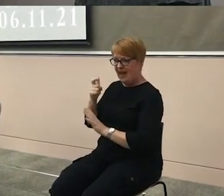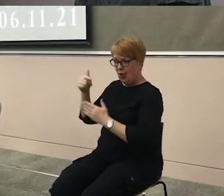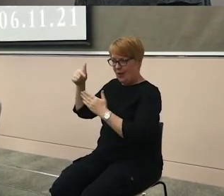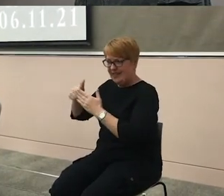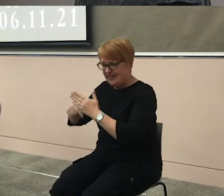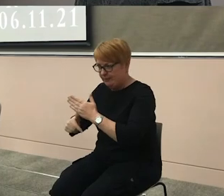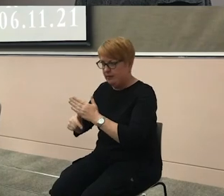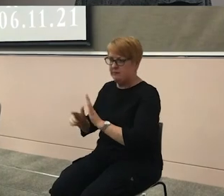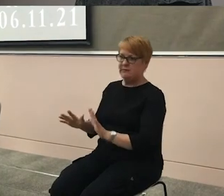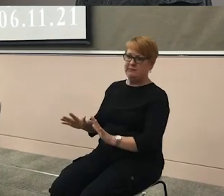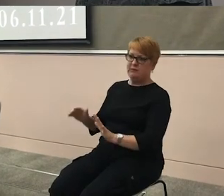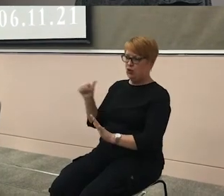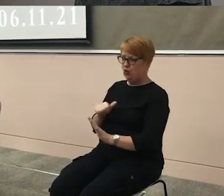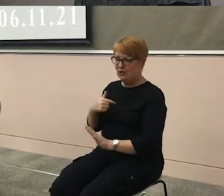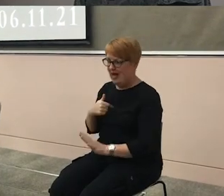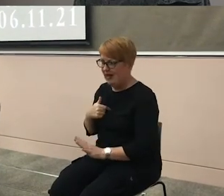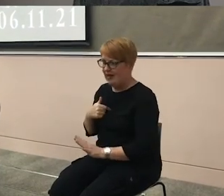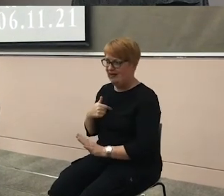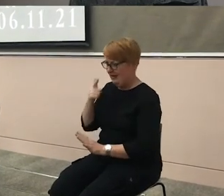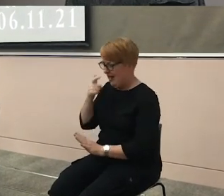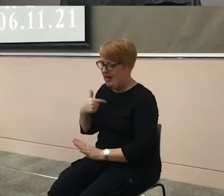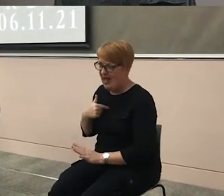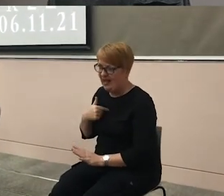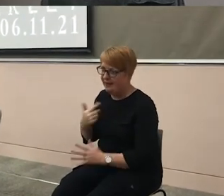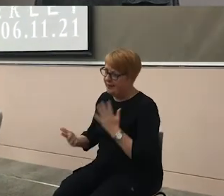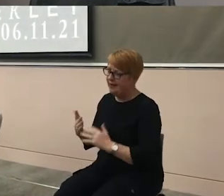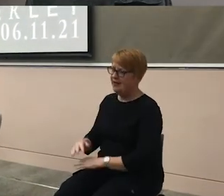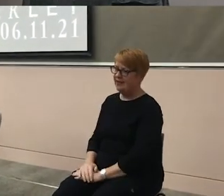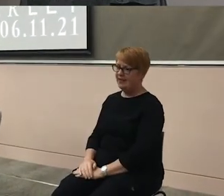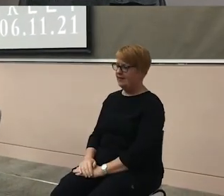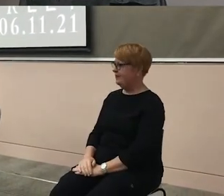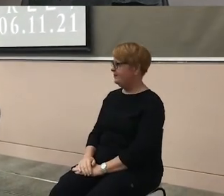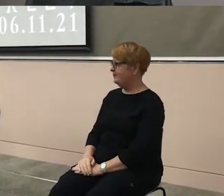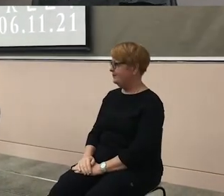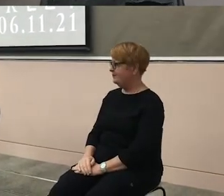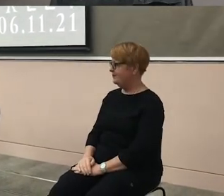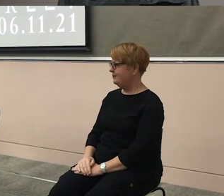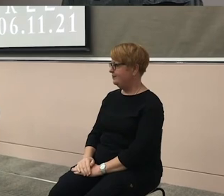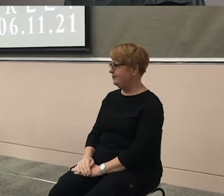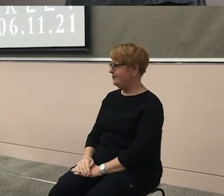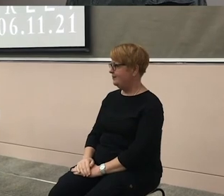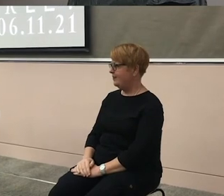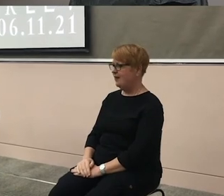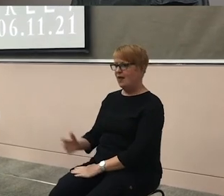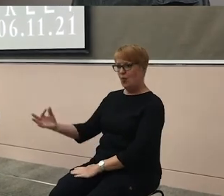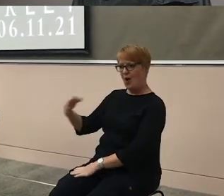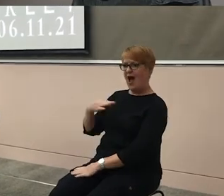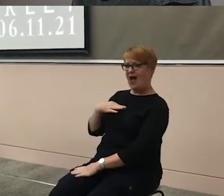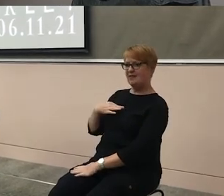know. But I see things differently. I think it was also that we were given a platform to actually tell our authentic stories, you